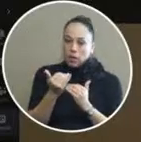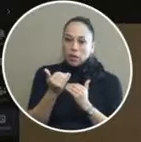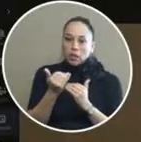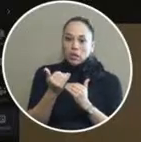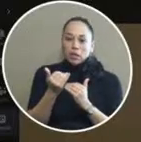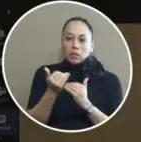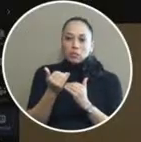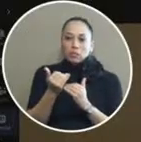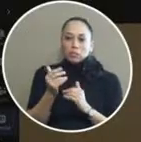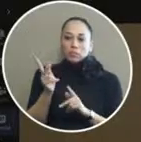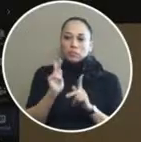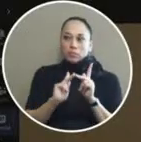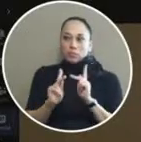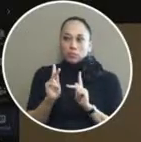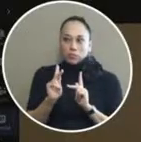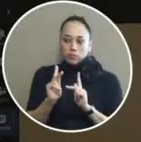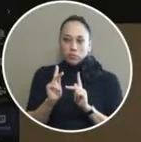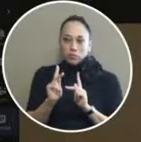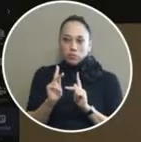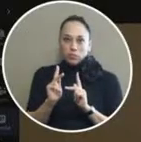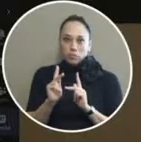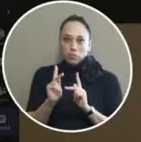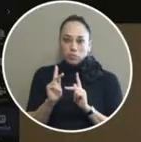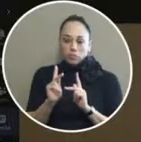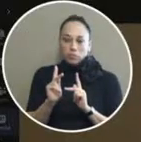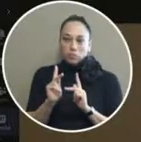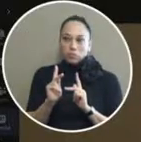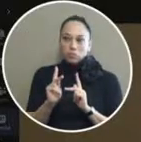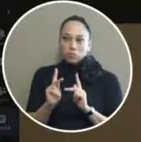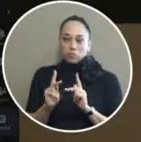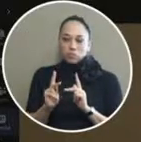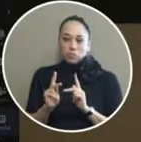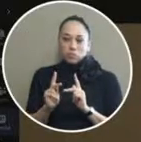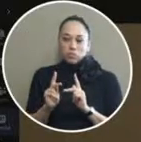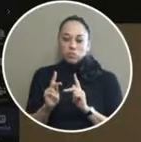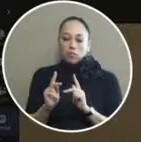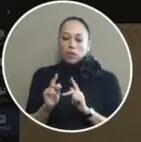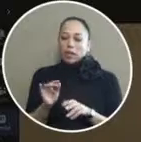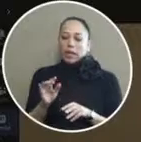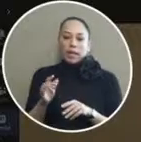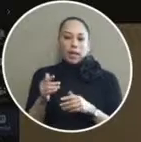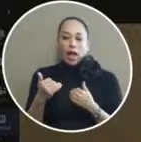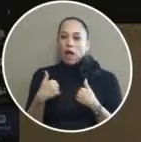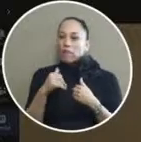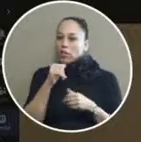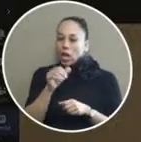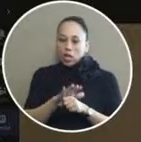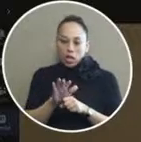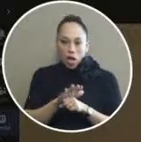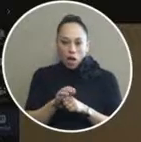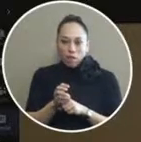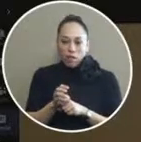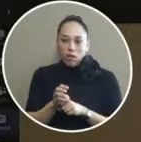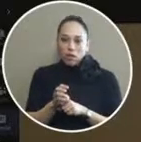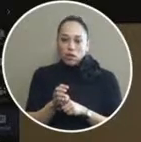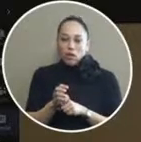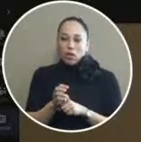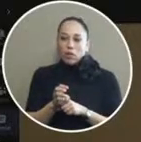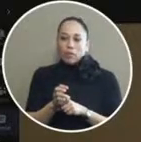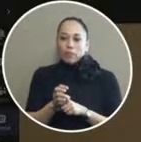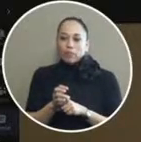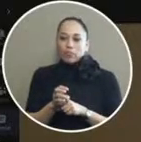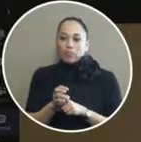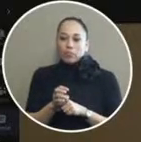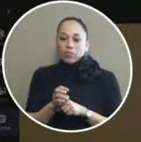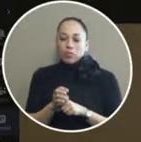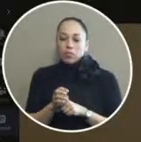People, rude is the term that I've been described, that somebody's described. But the larger point I have is that with